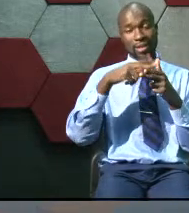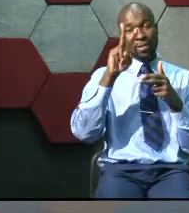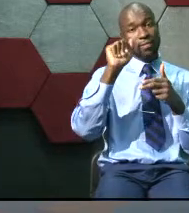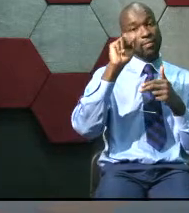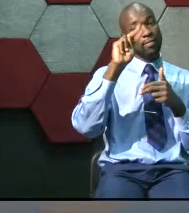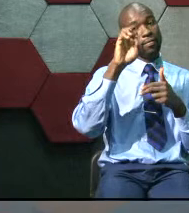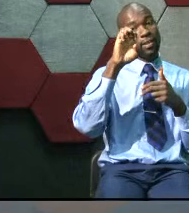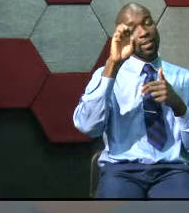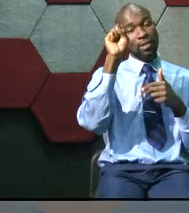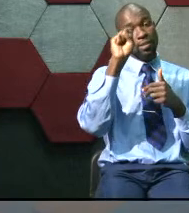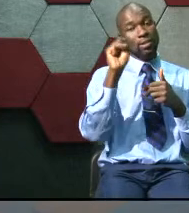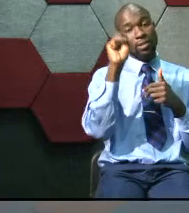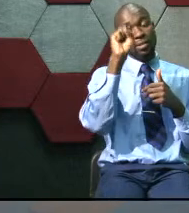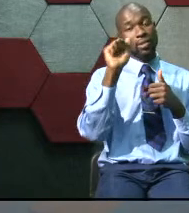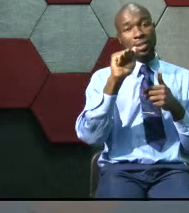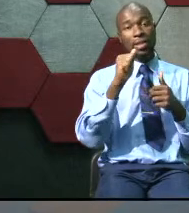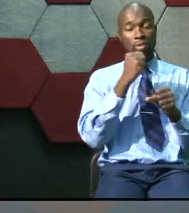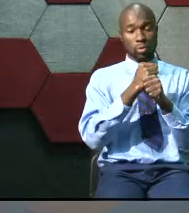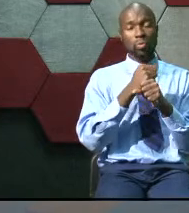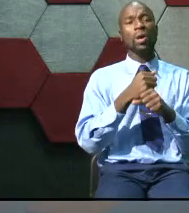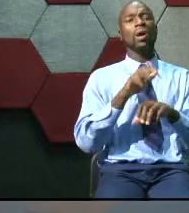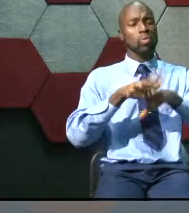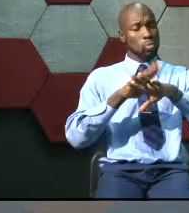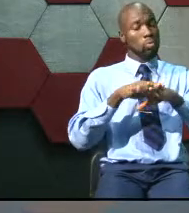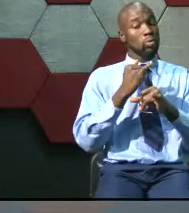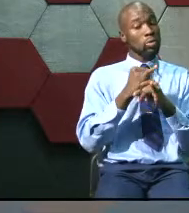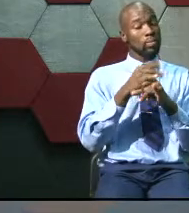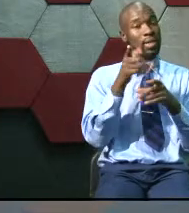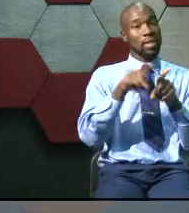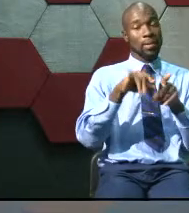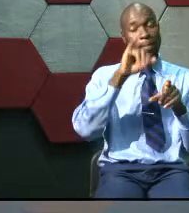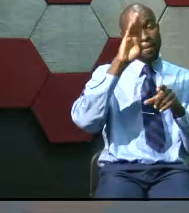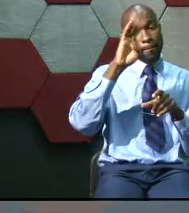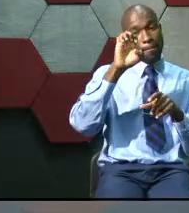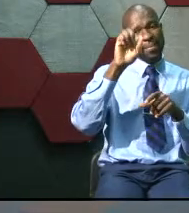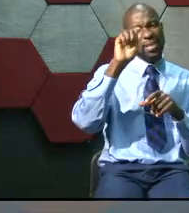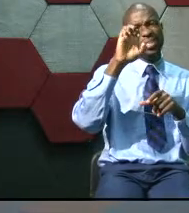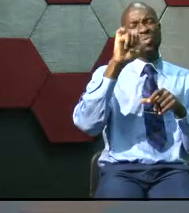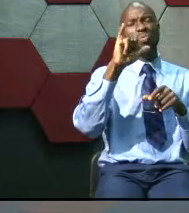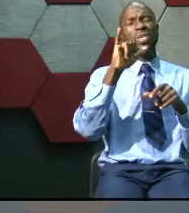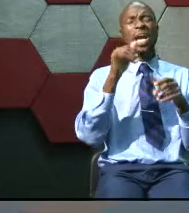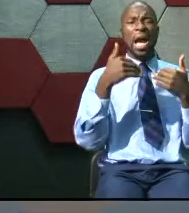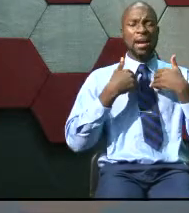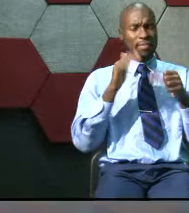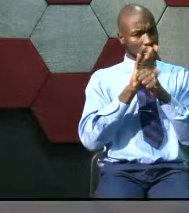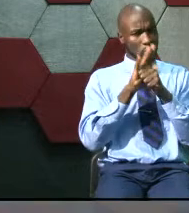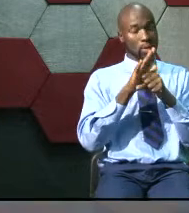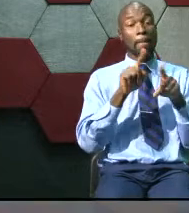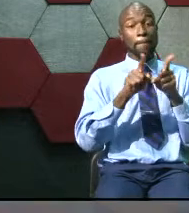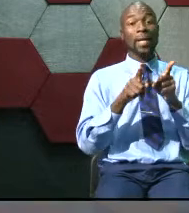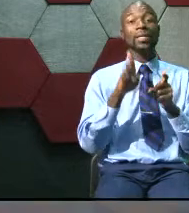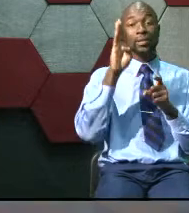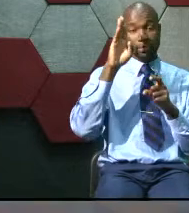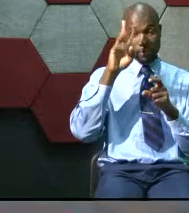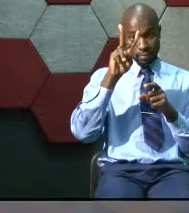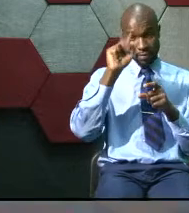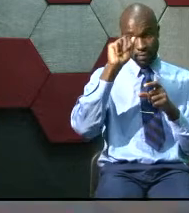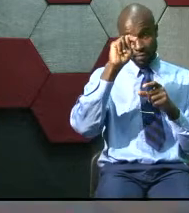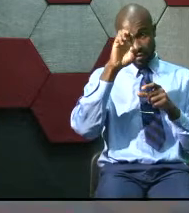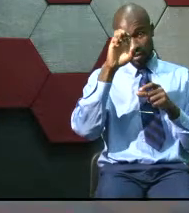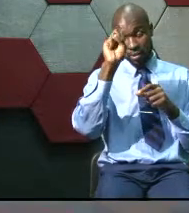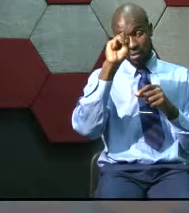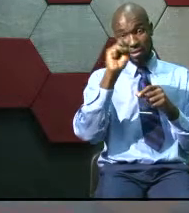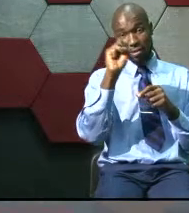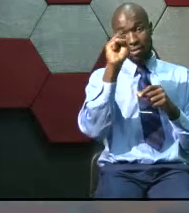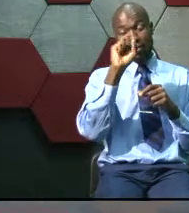members, Batuli, shout out, Shalom, shout out, Karina, shout out, Betty. There are many. Yeah. There are many. But Vanessa, this is who is here, and she'll be helping